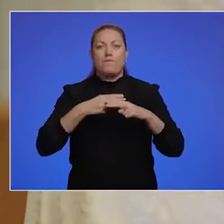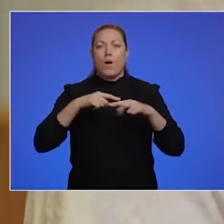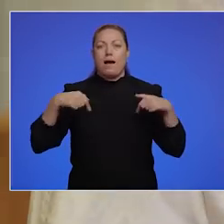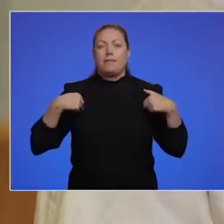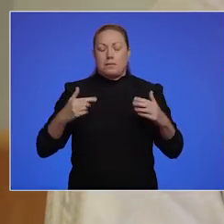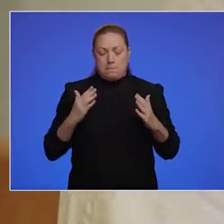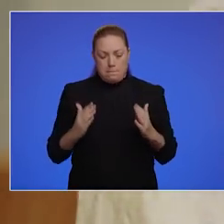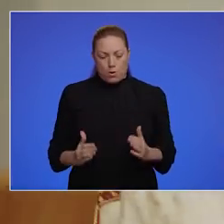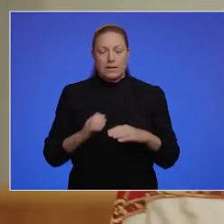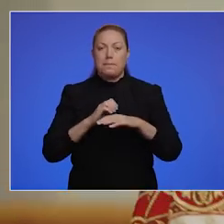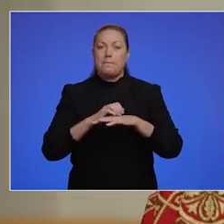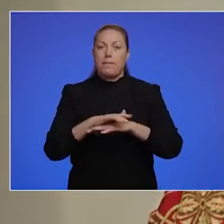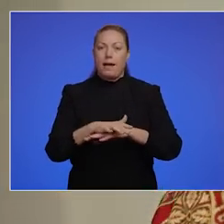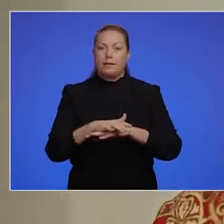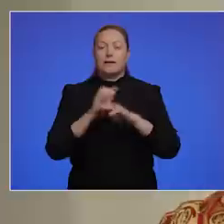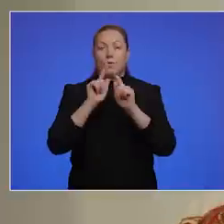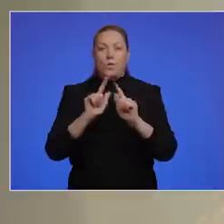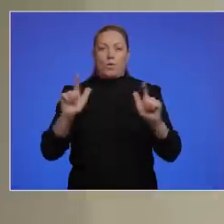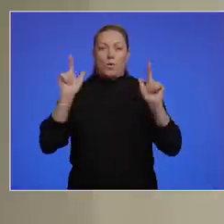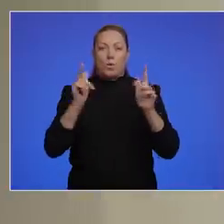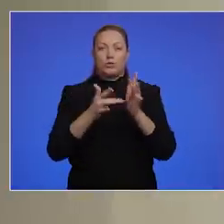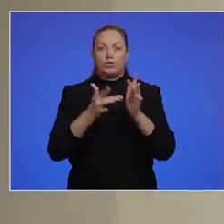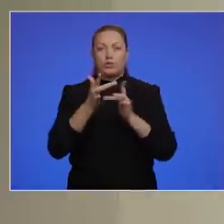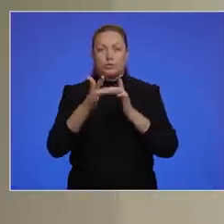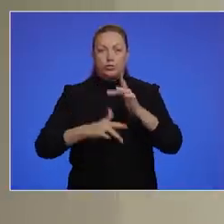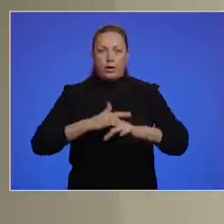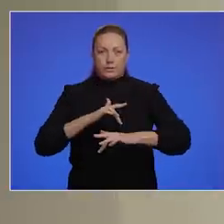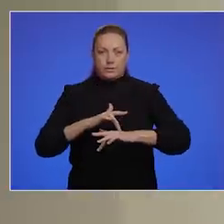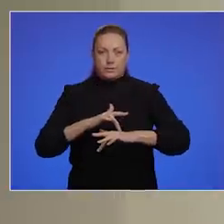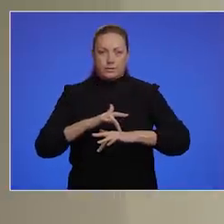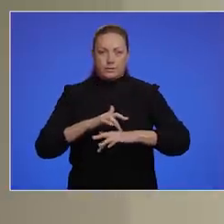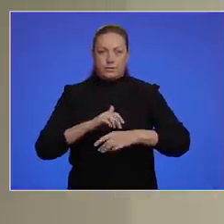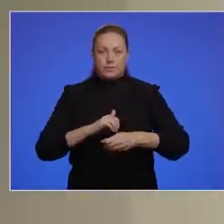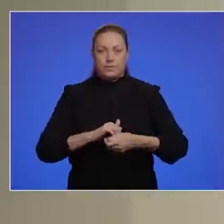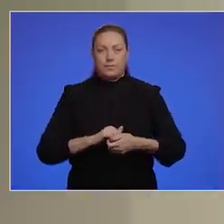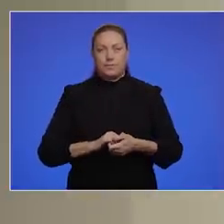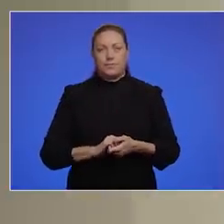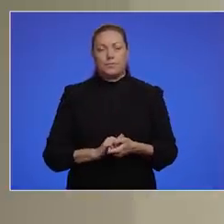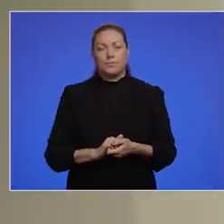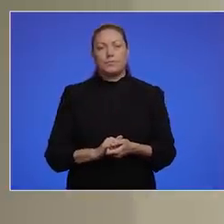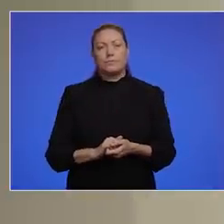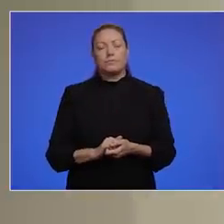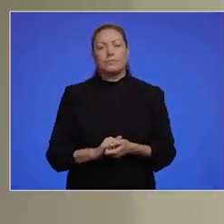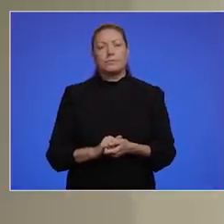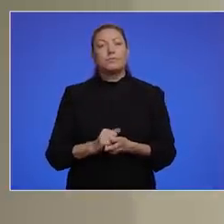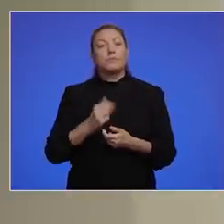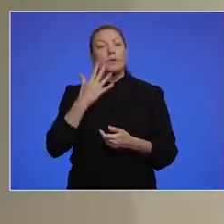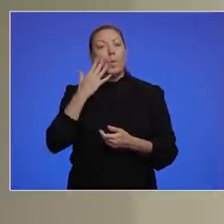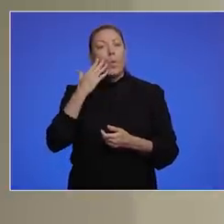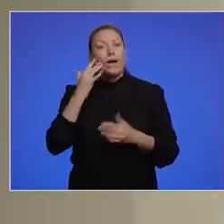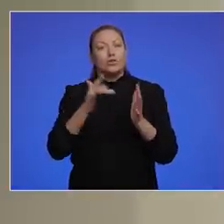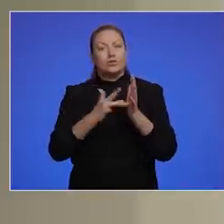body and blood Of our Lord Jesus Christ At the time he was betrayed